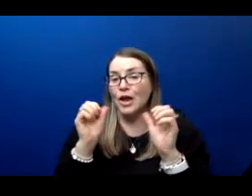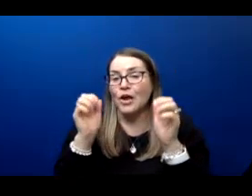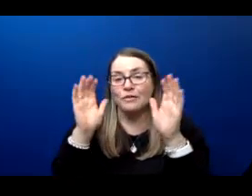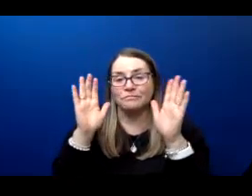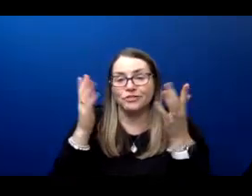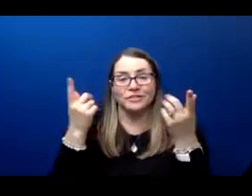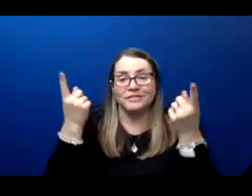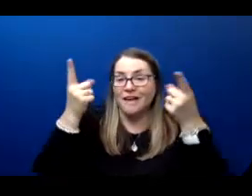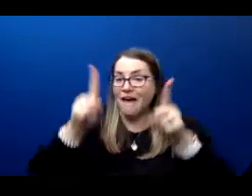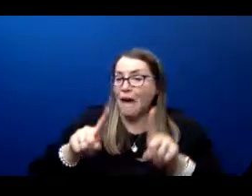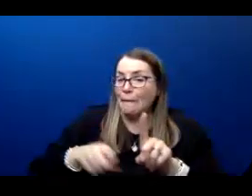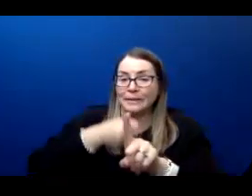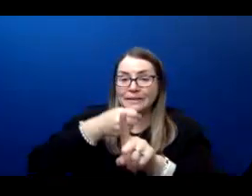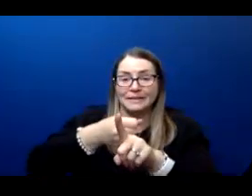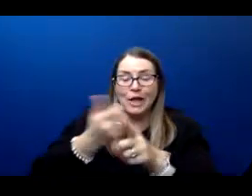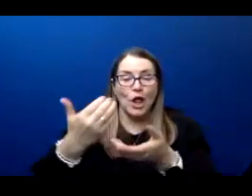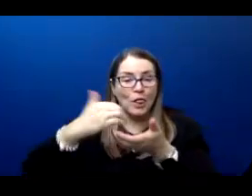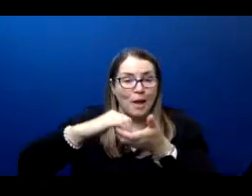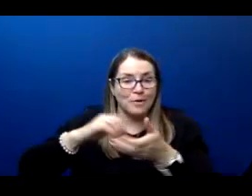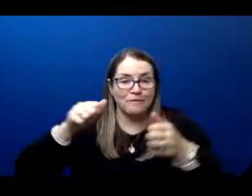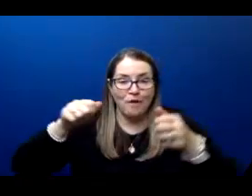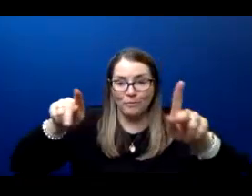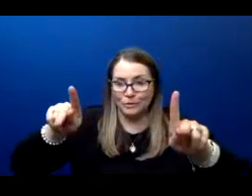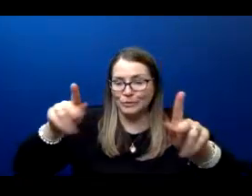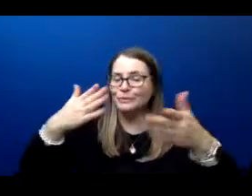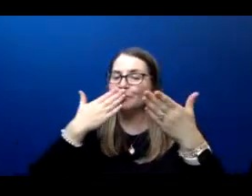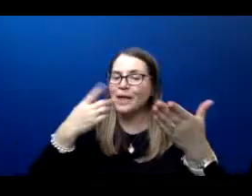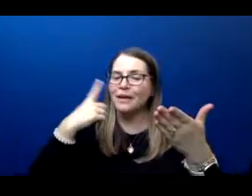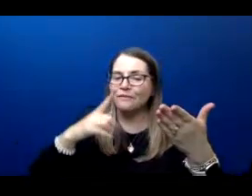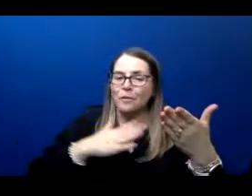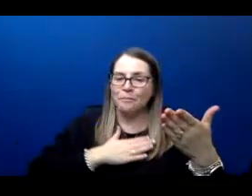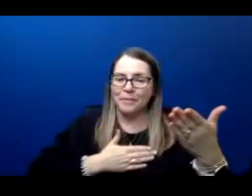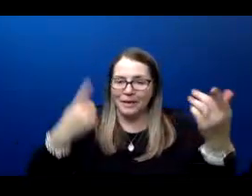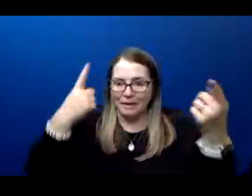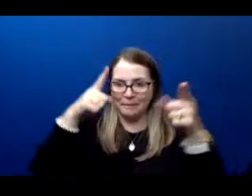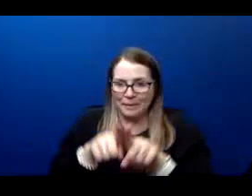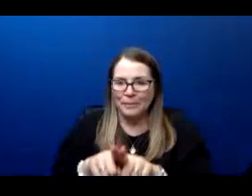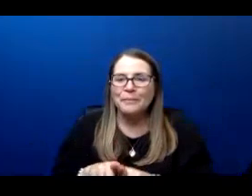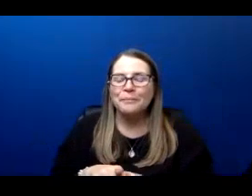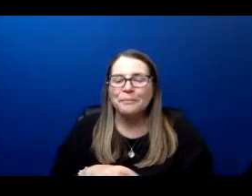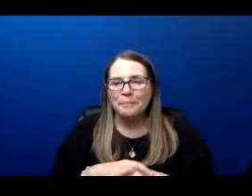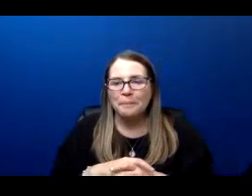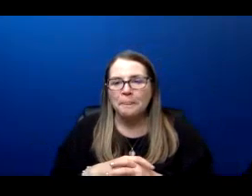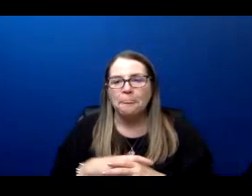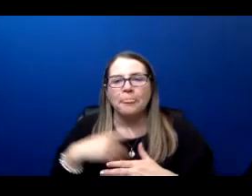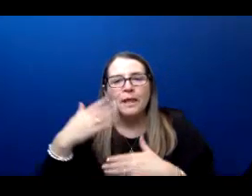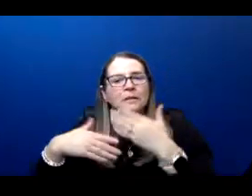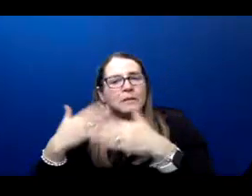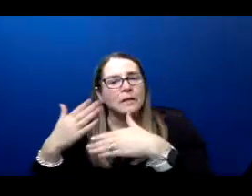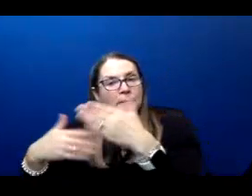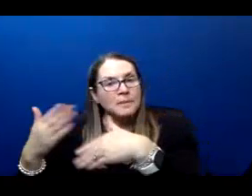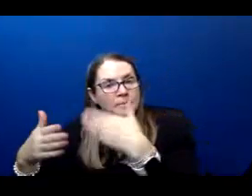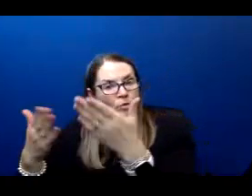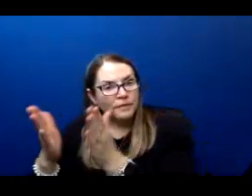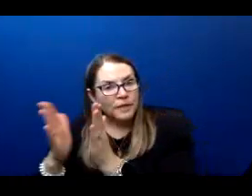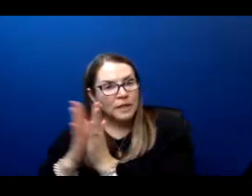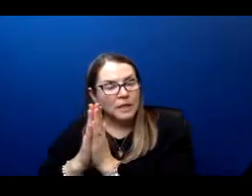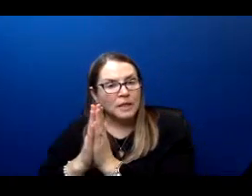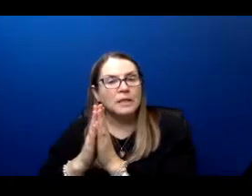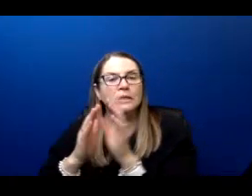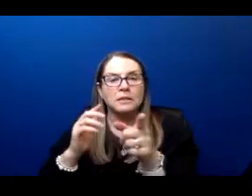opportunity. So thank you very much for being so amenable. just to keep us moving, under